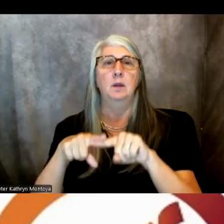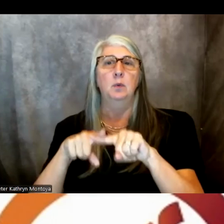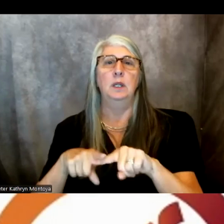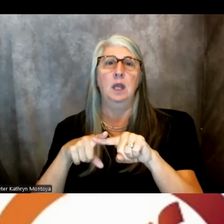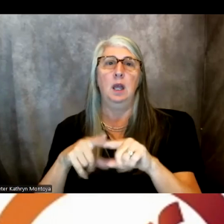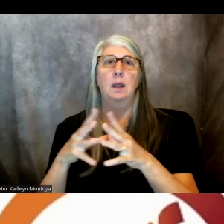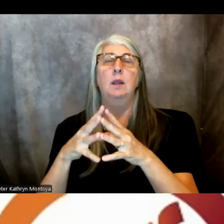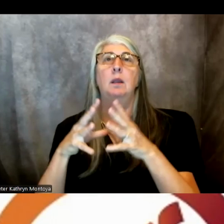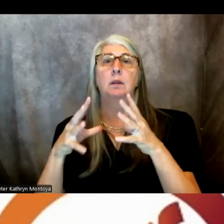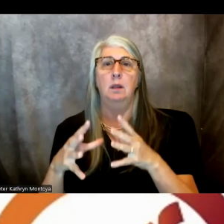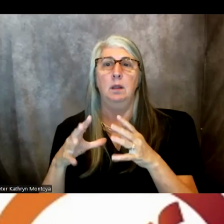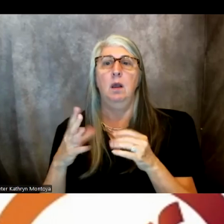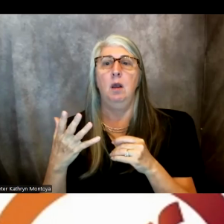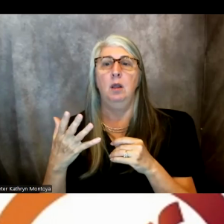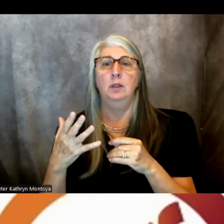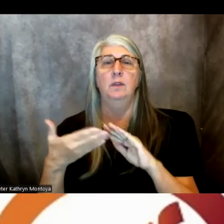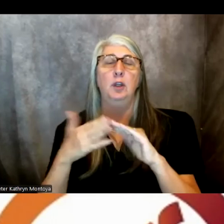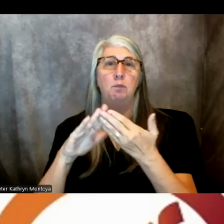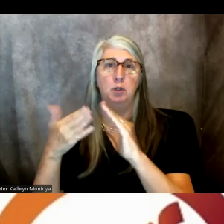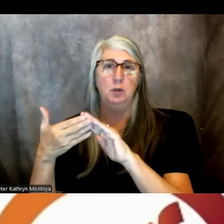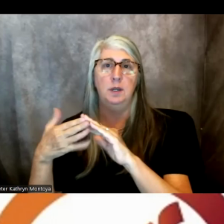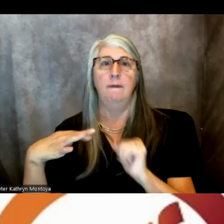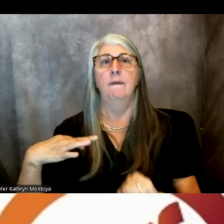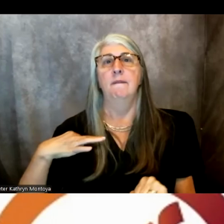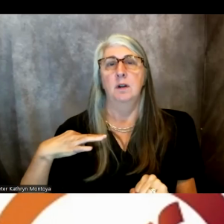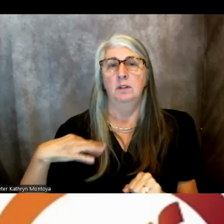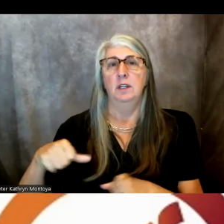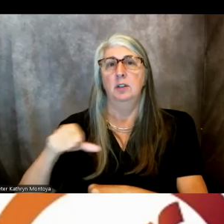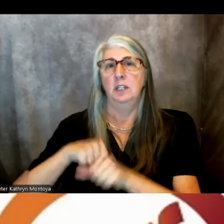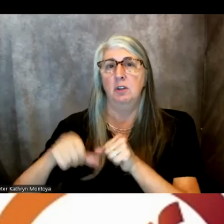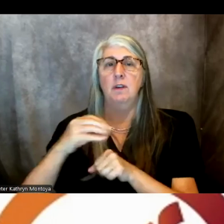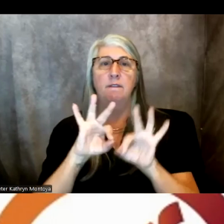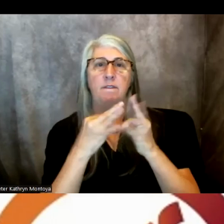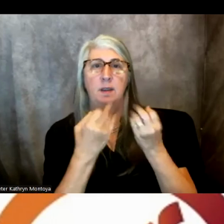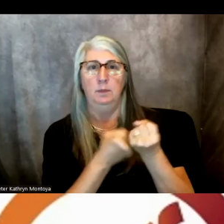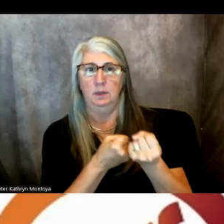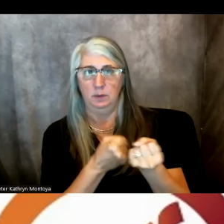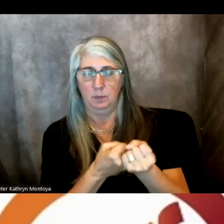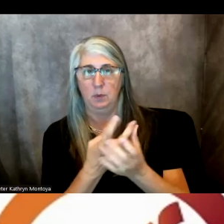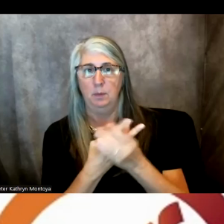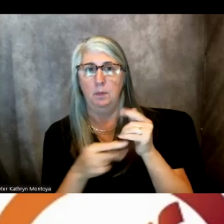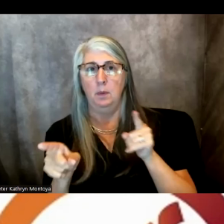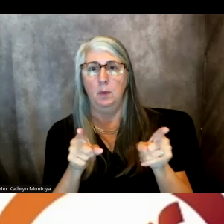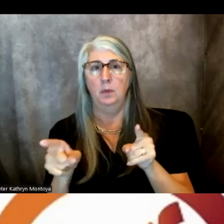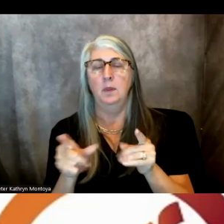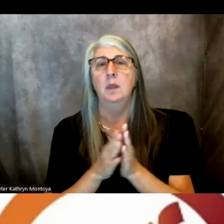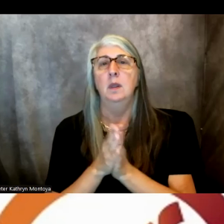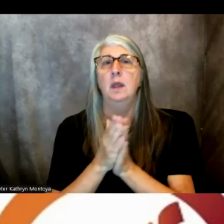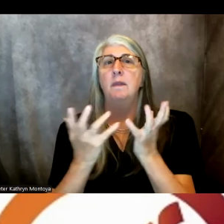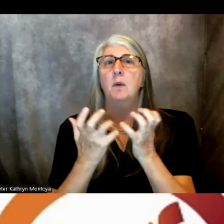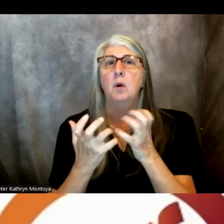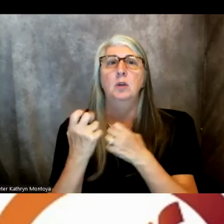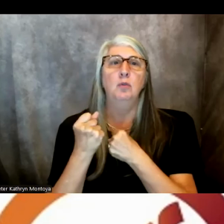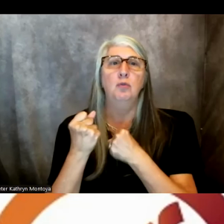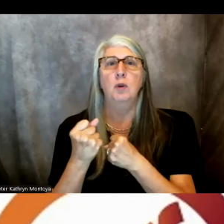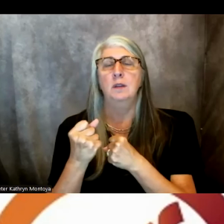much on the community volunteers and the family support And they're really looking to strengthen their primary